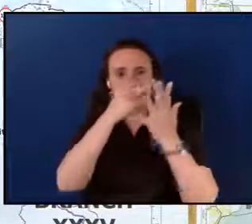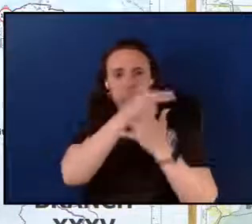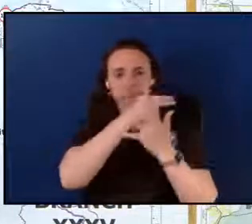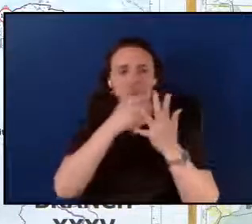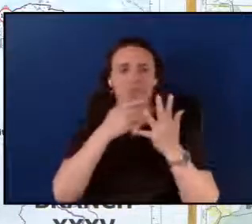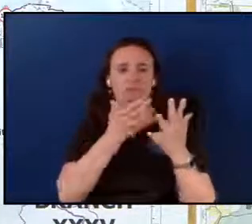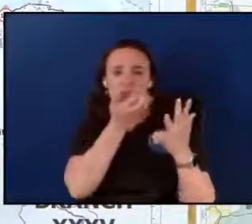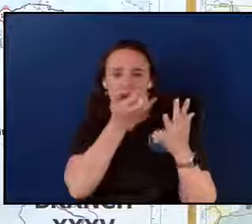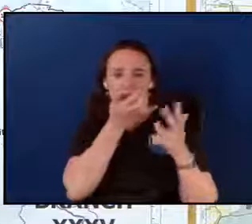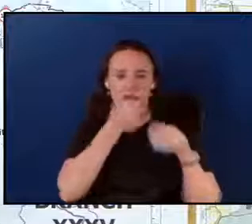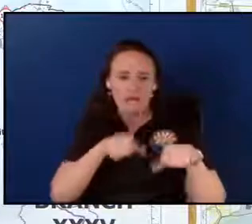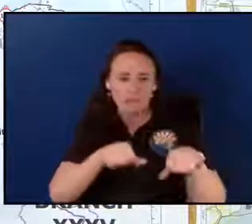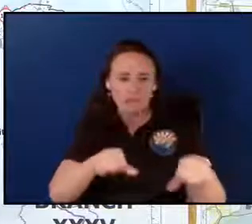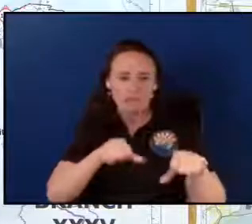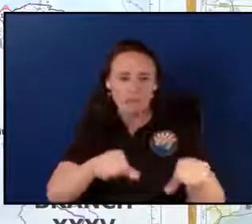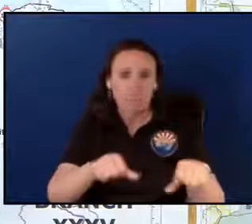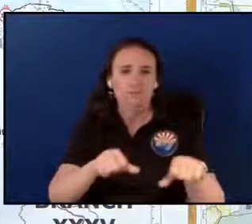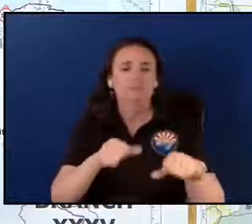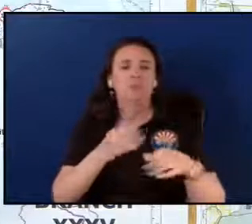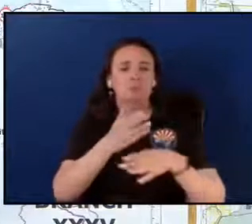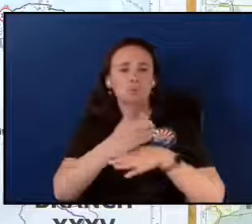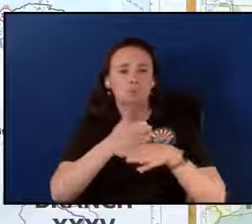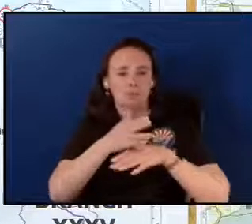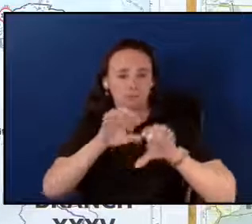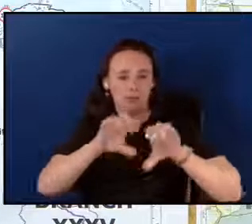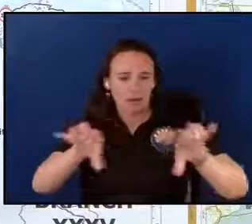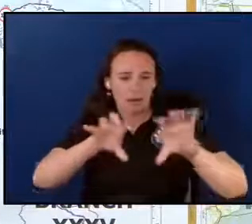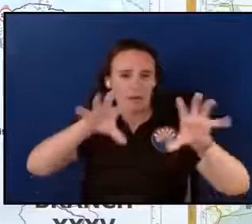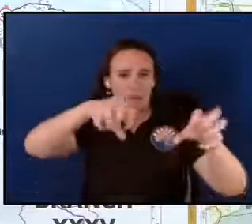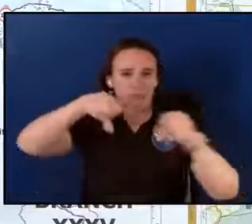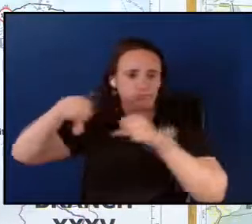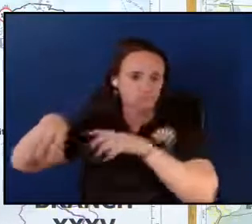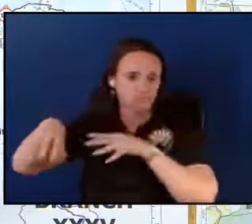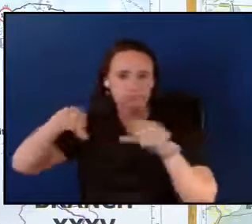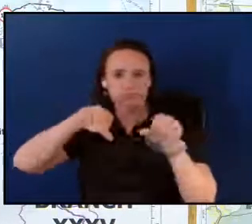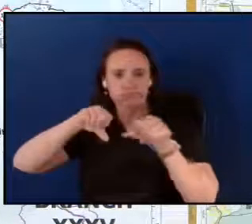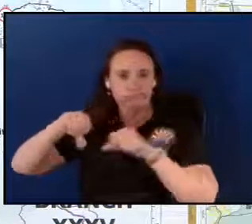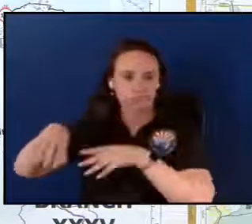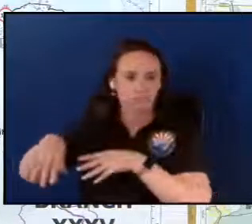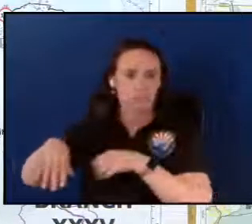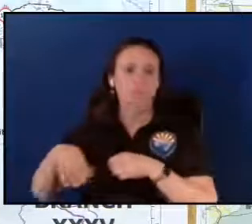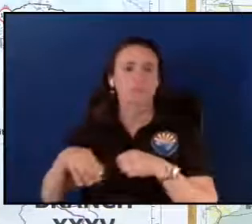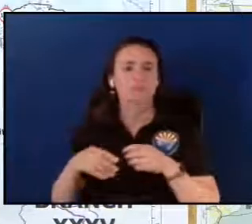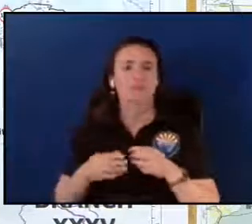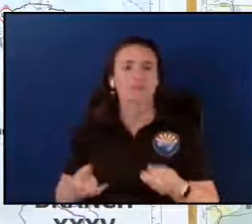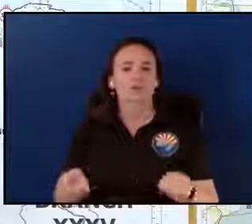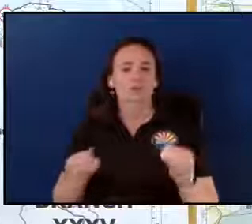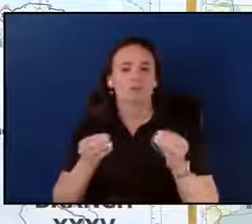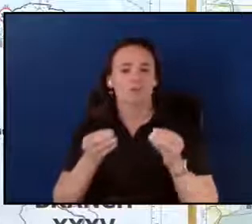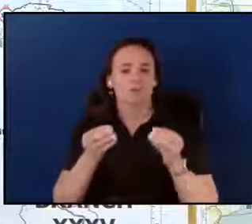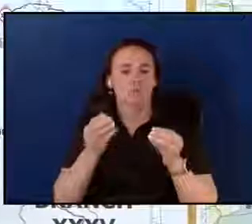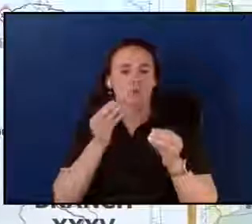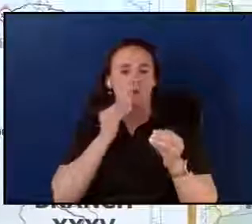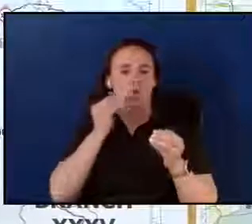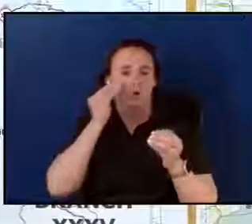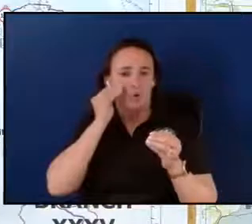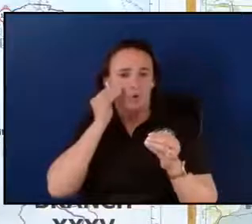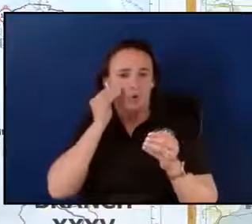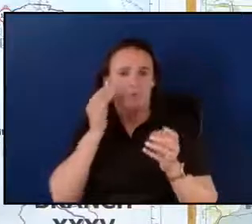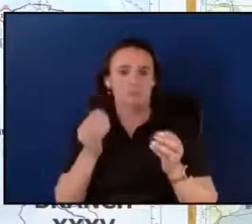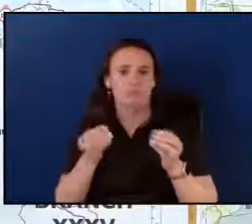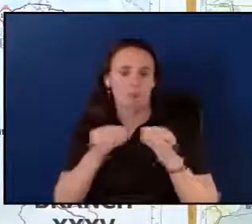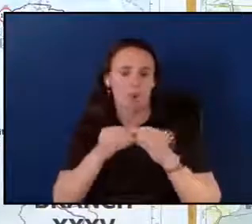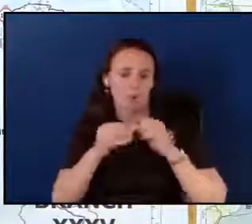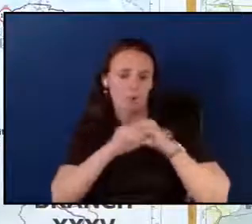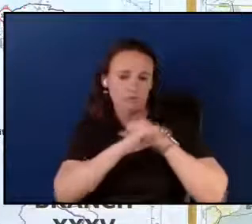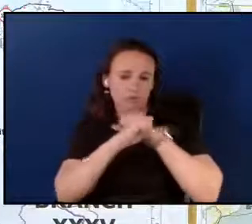the firewood away from your porches and things like that. Make your home more defendable in case of a new start. We're still concerned